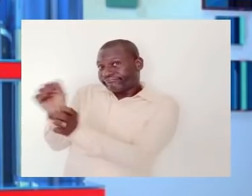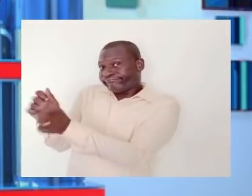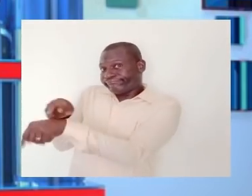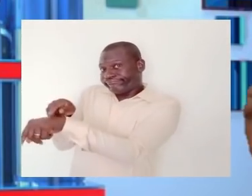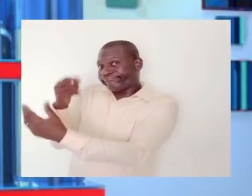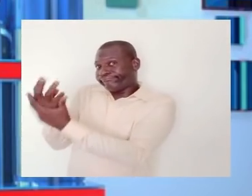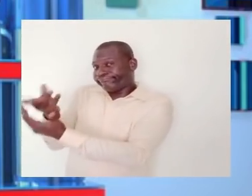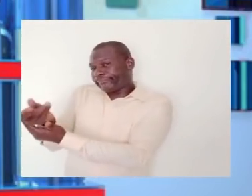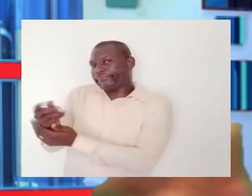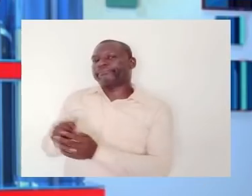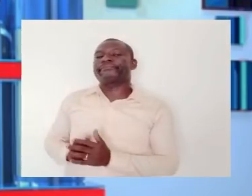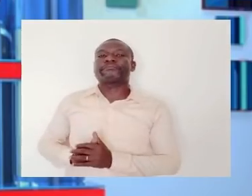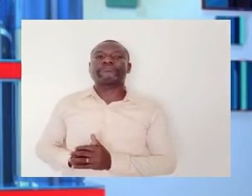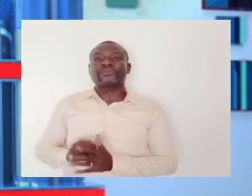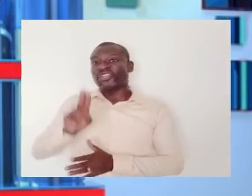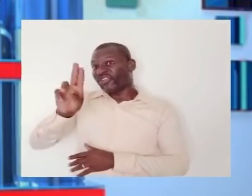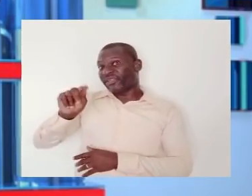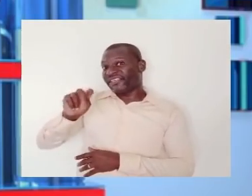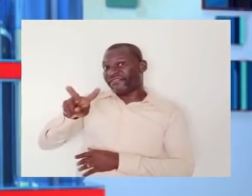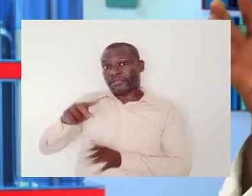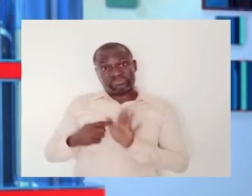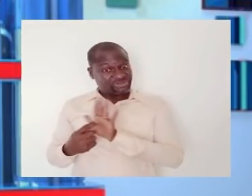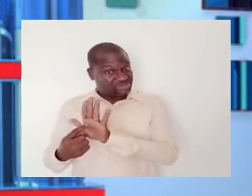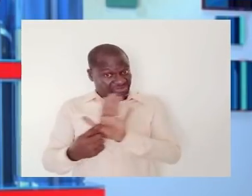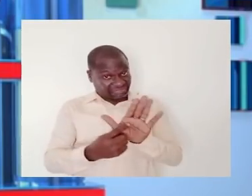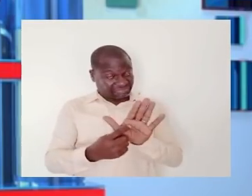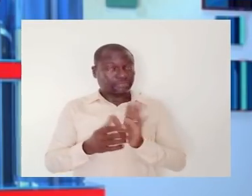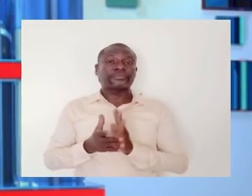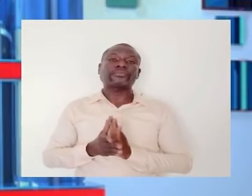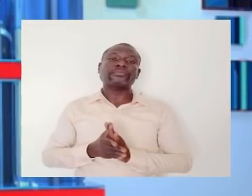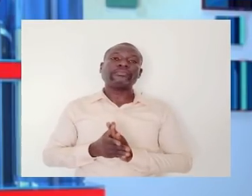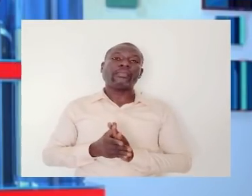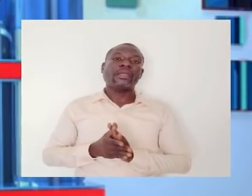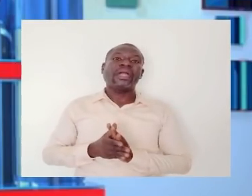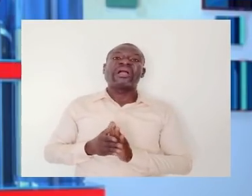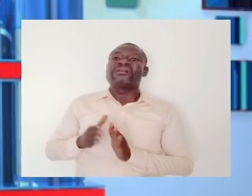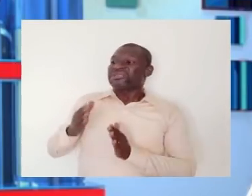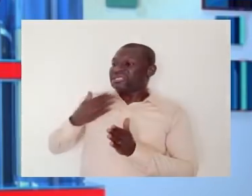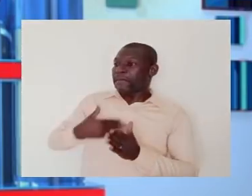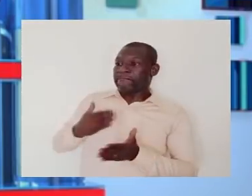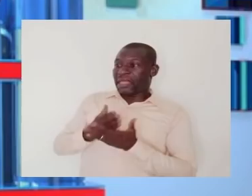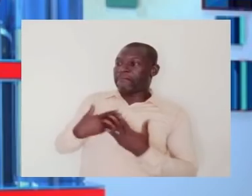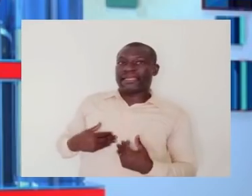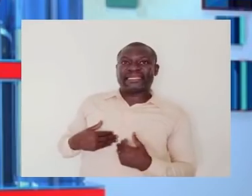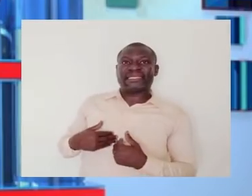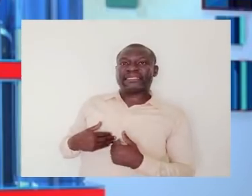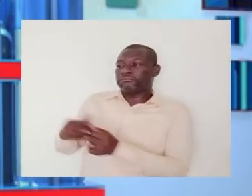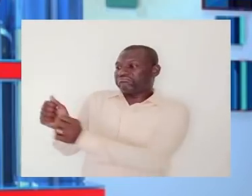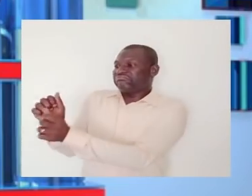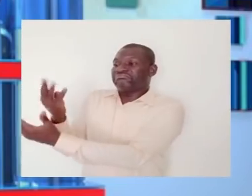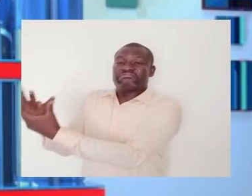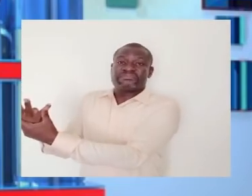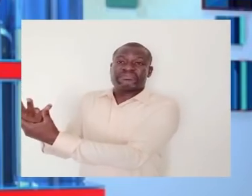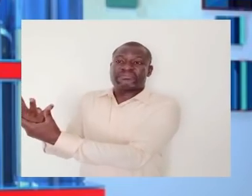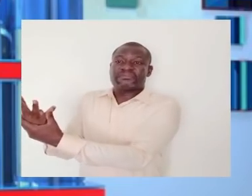UTV eyi mo obi ahu bi ada social media am ya tre obi a wabeda prison ne wapie